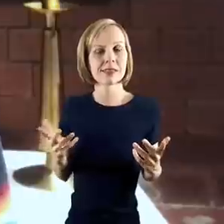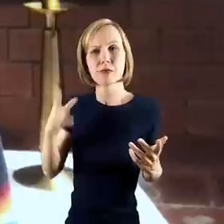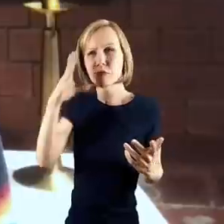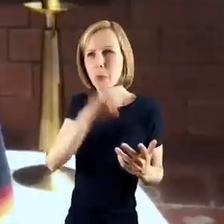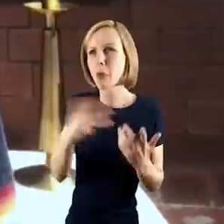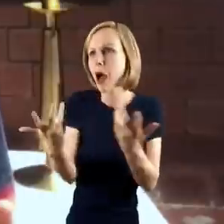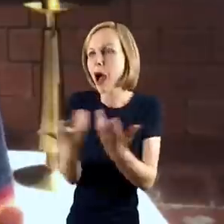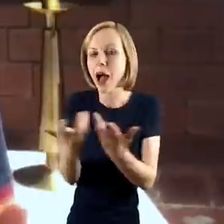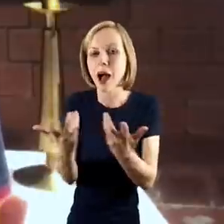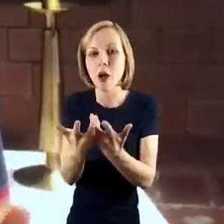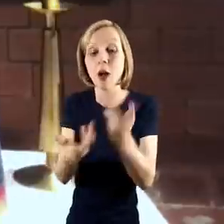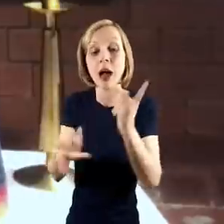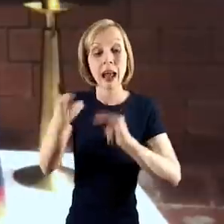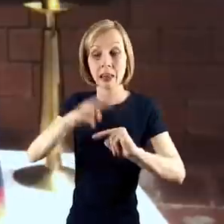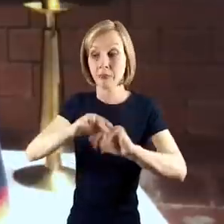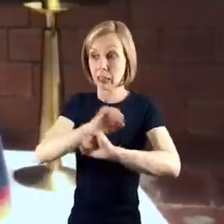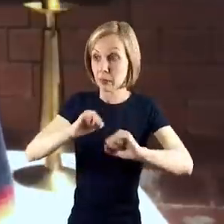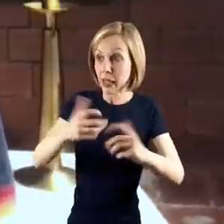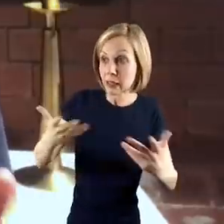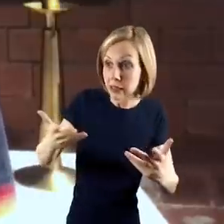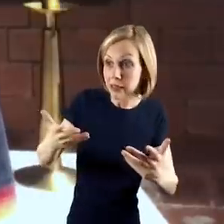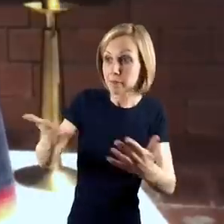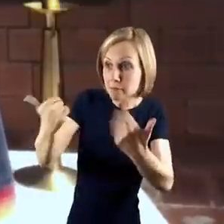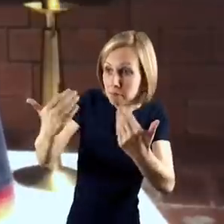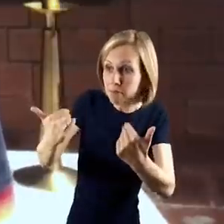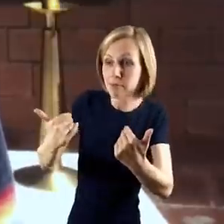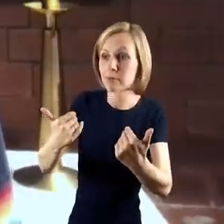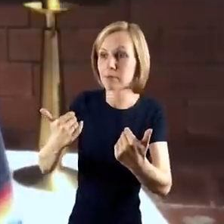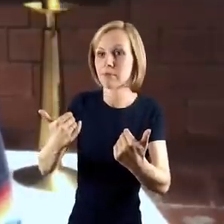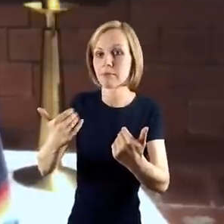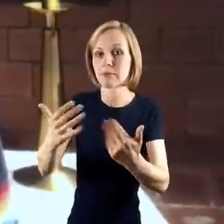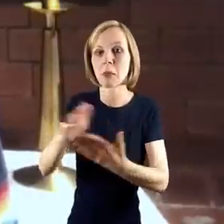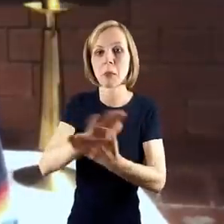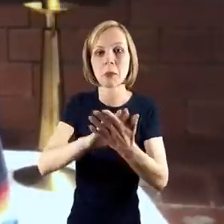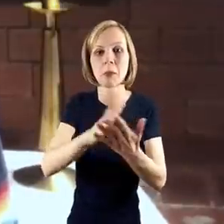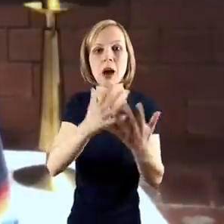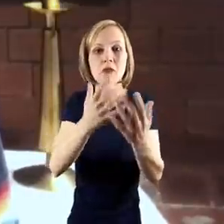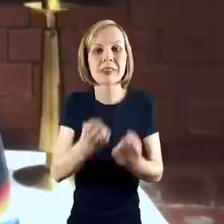others, I often receive far more than I can give.